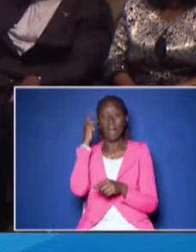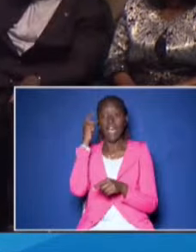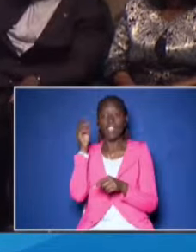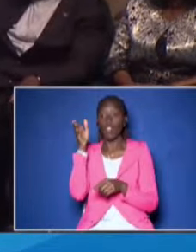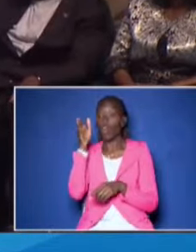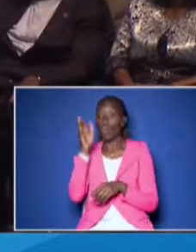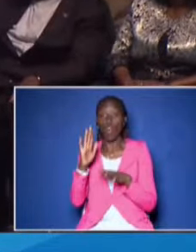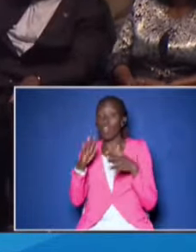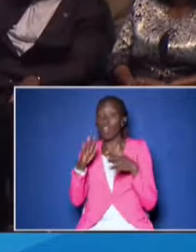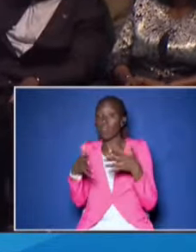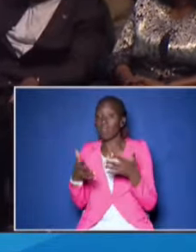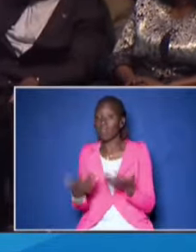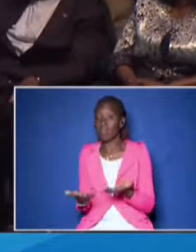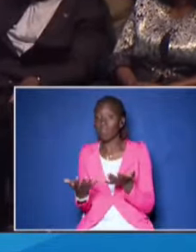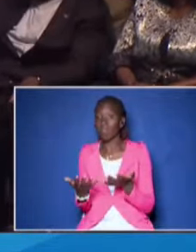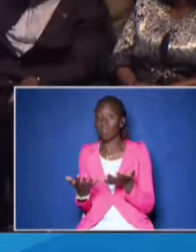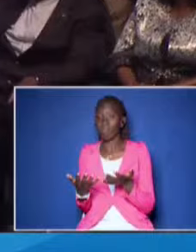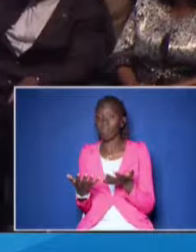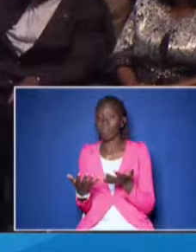can